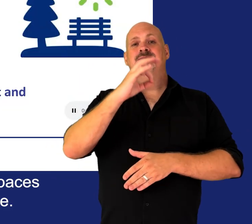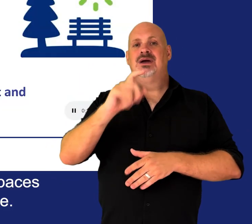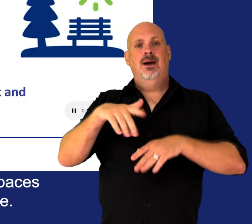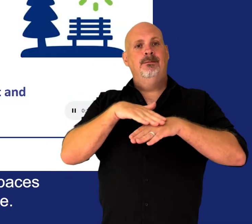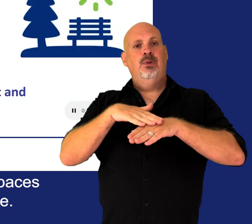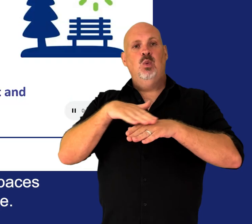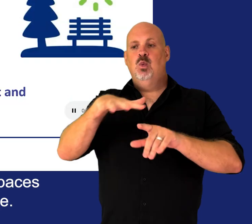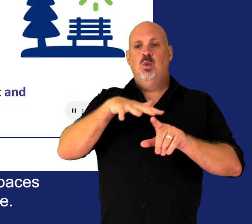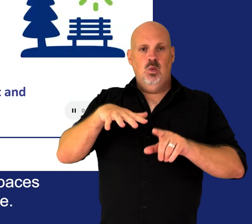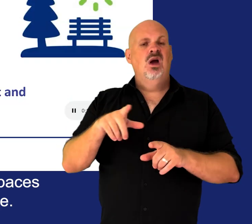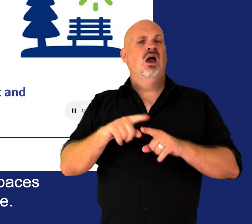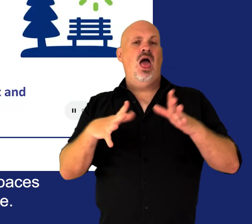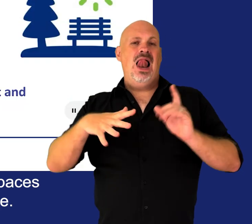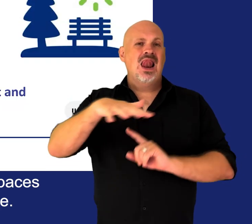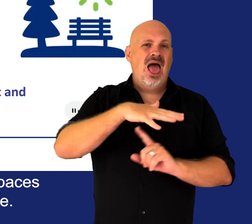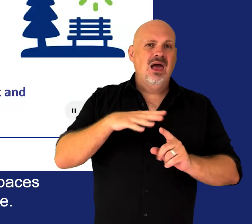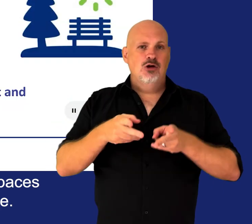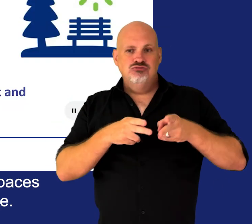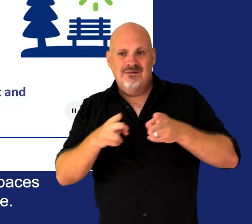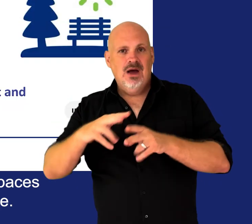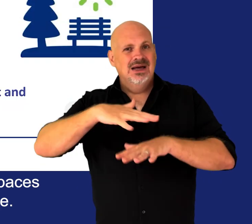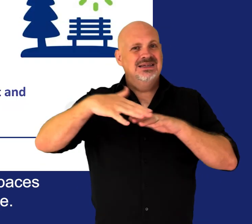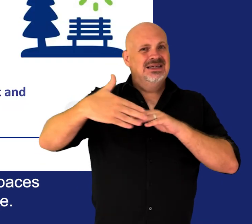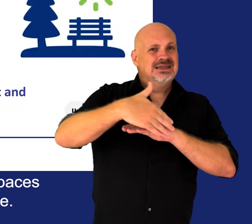28% in blue spaces, such as lakes, rivers and the